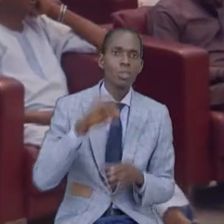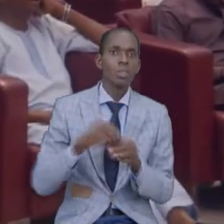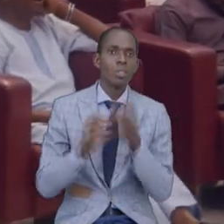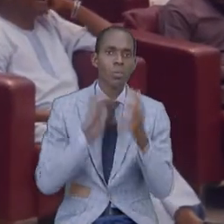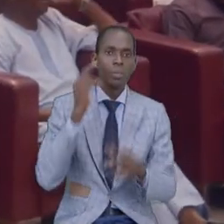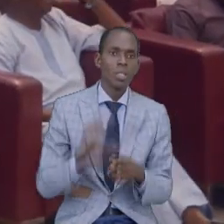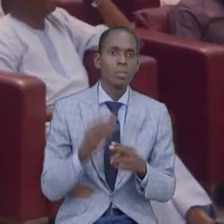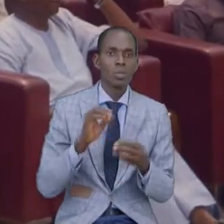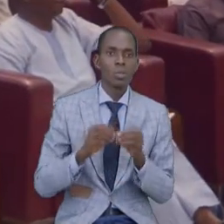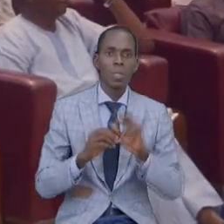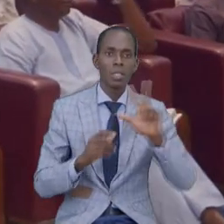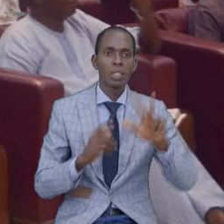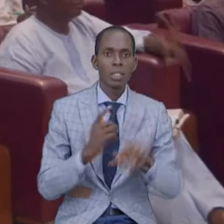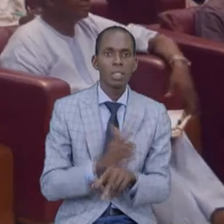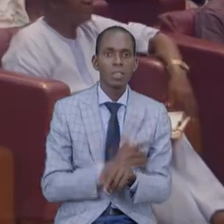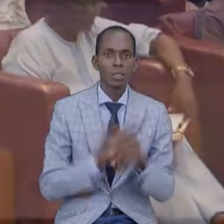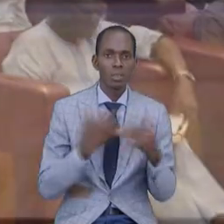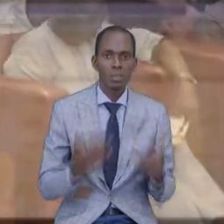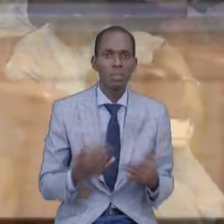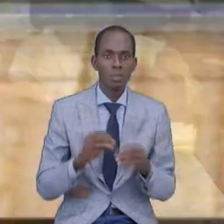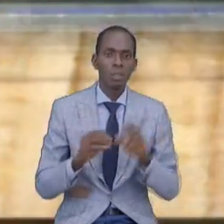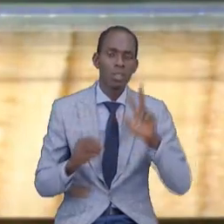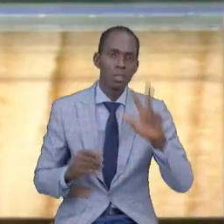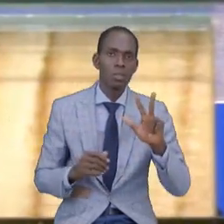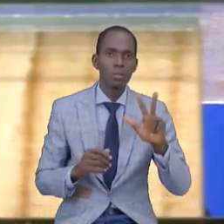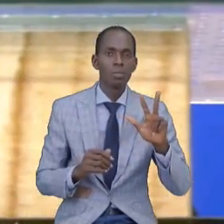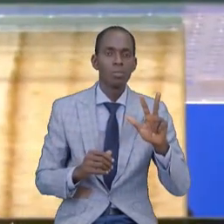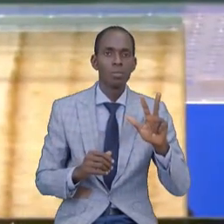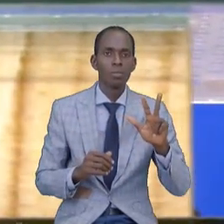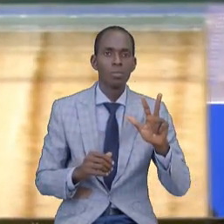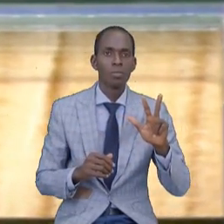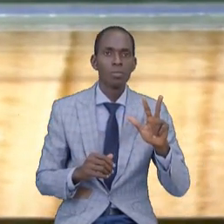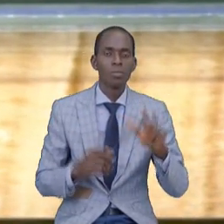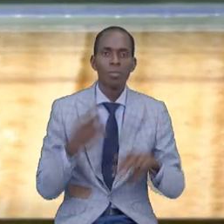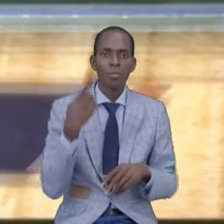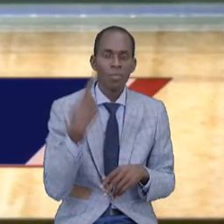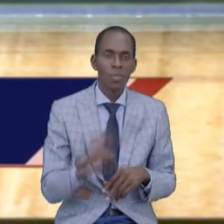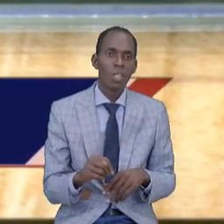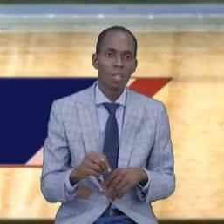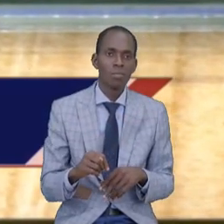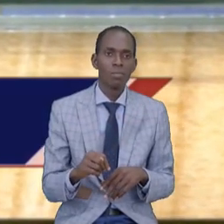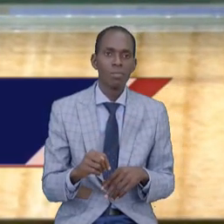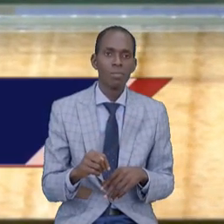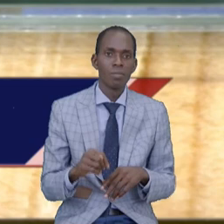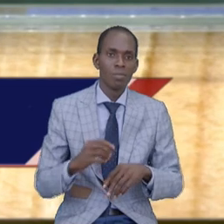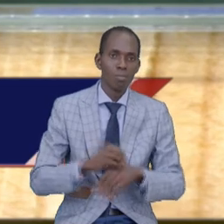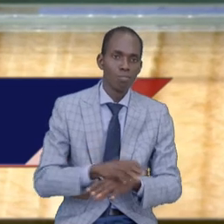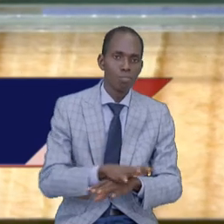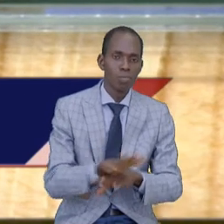name. Number three here, number three, the impactful